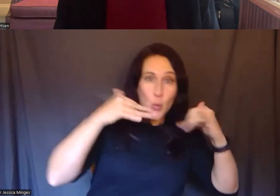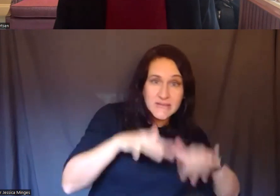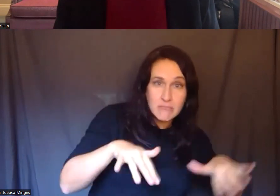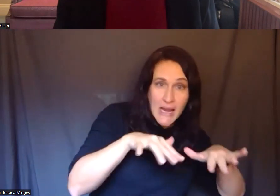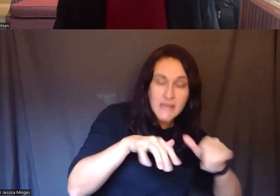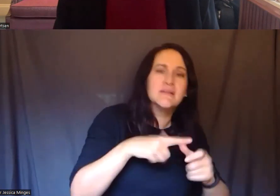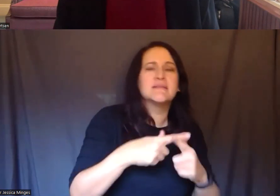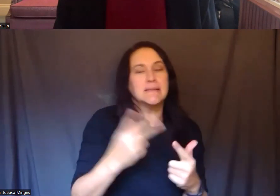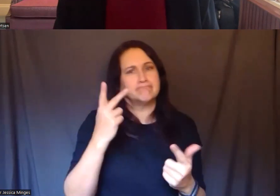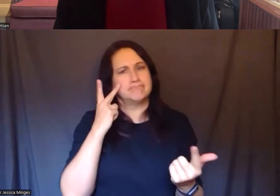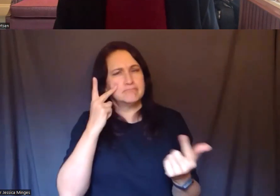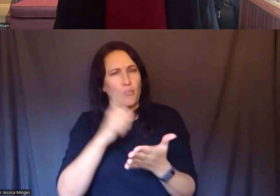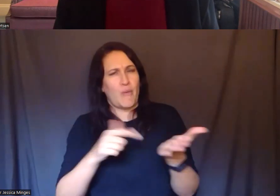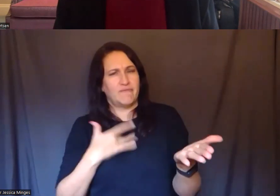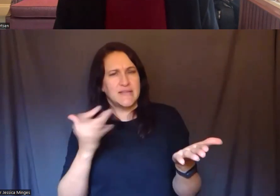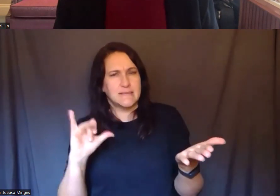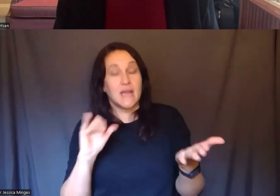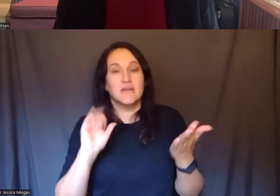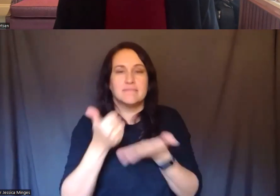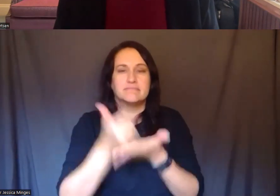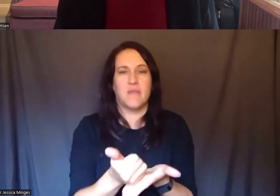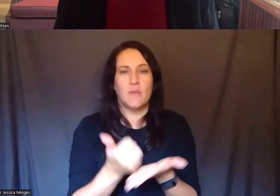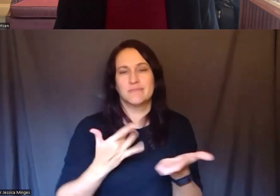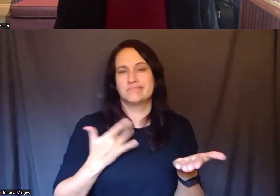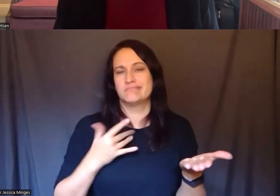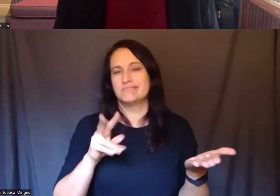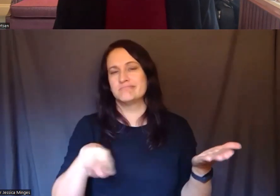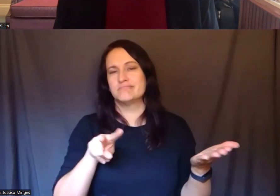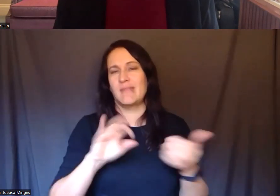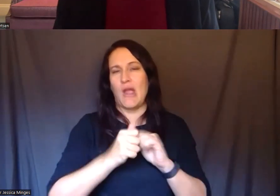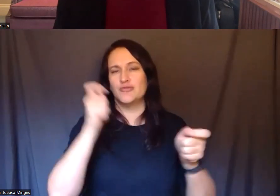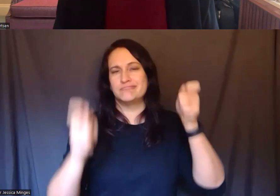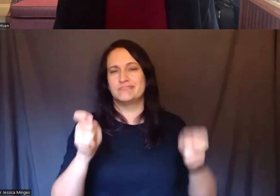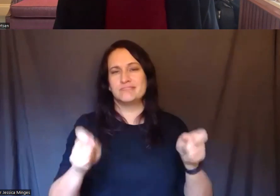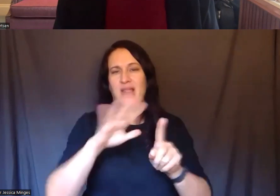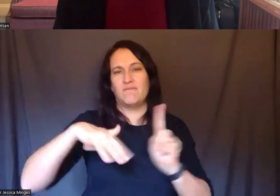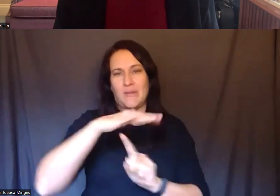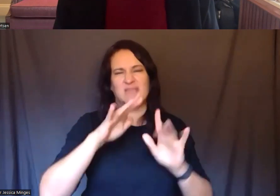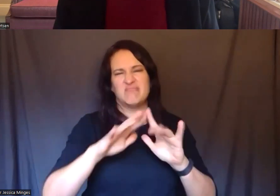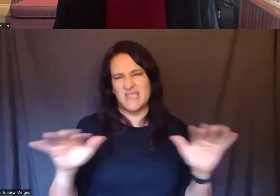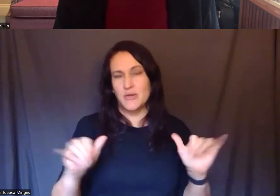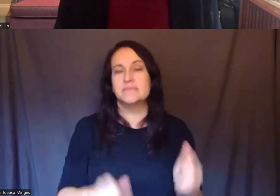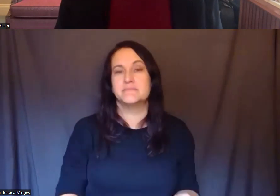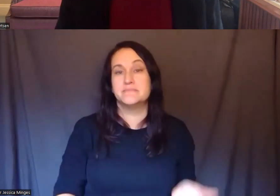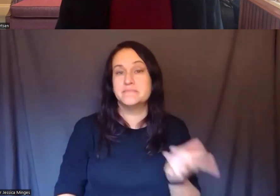like. And that will help you to get a better sense on how to manipulate the environment, etc. Okay.